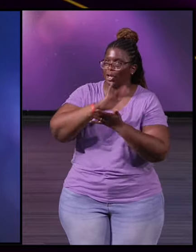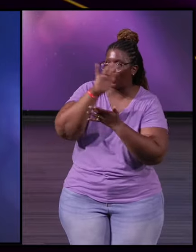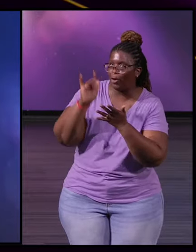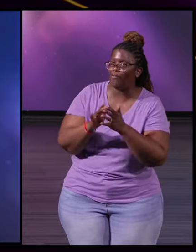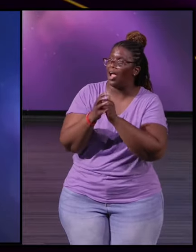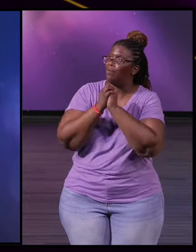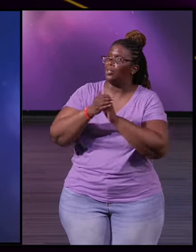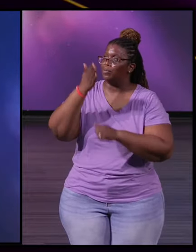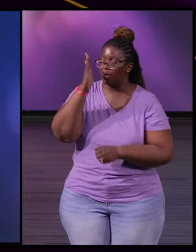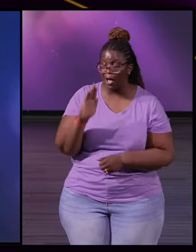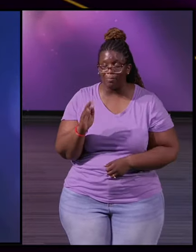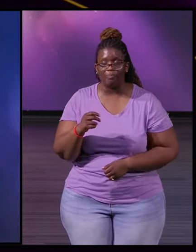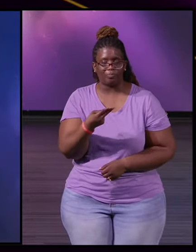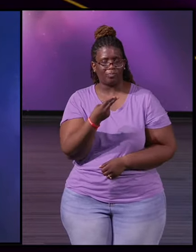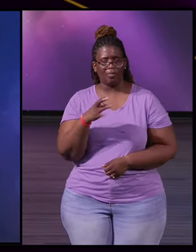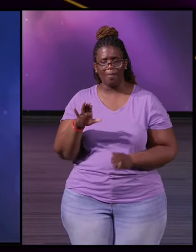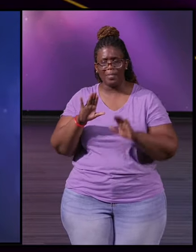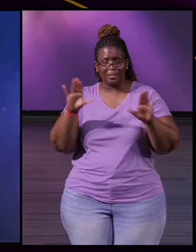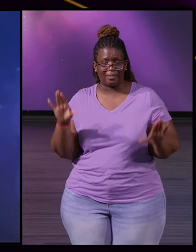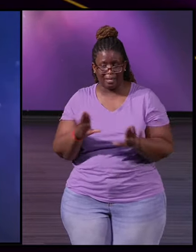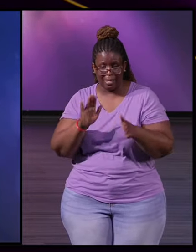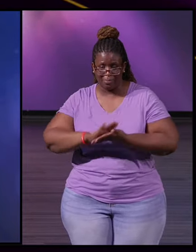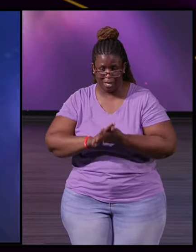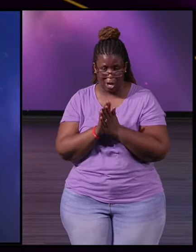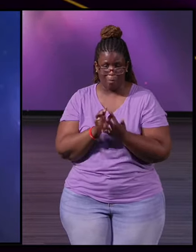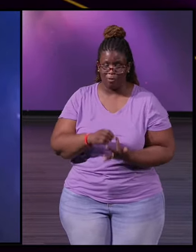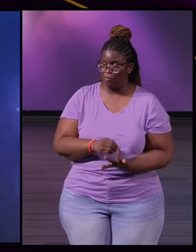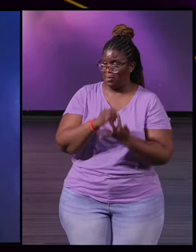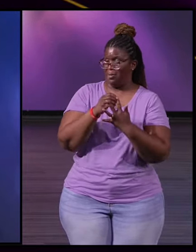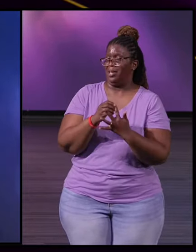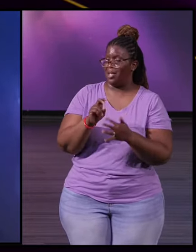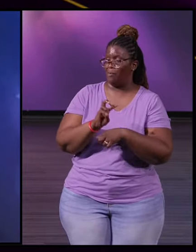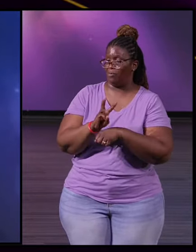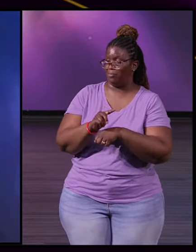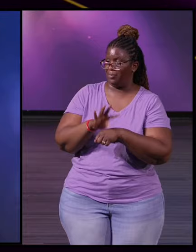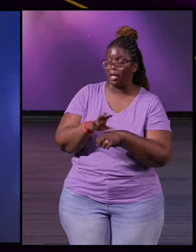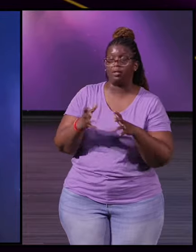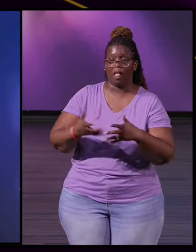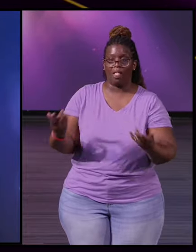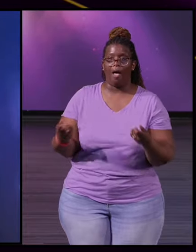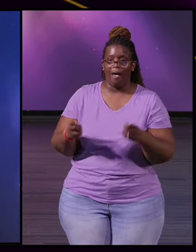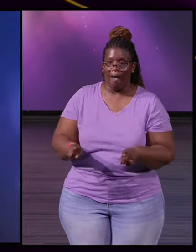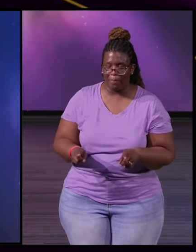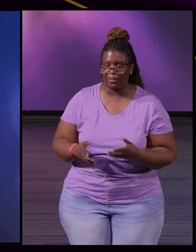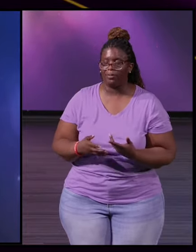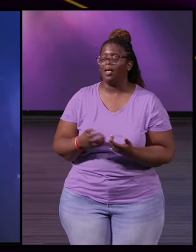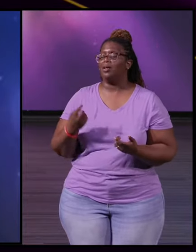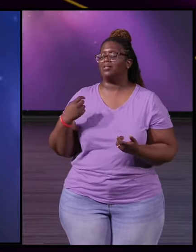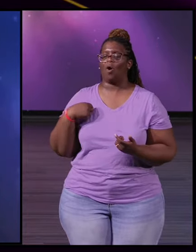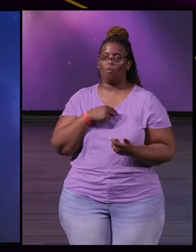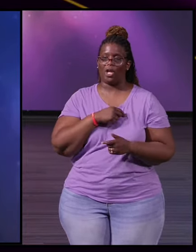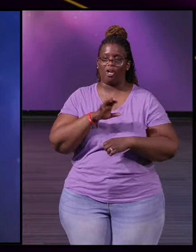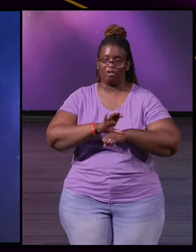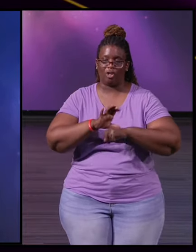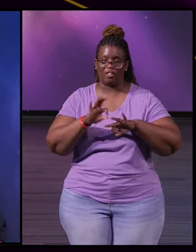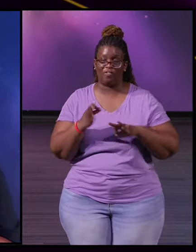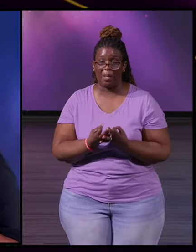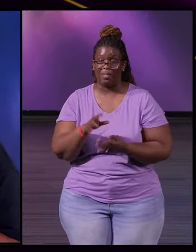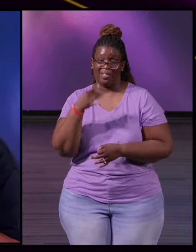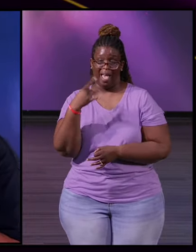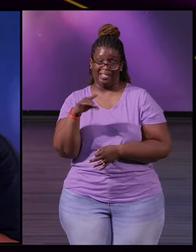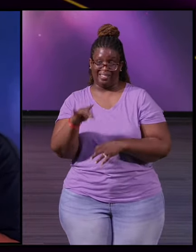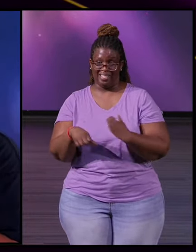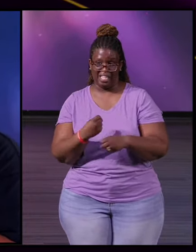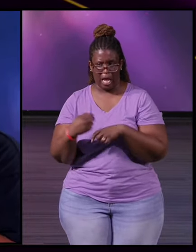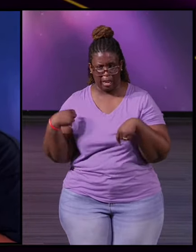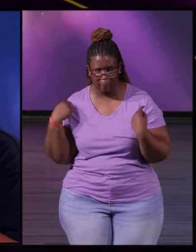become something so unique at Word Tabernacle Church because it's a Sunday where big things happen. And so we have been a church family for 18 years